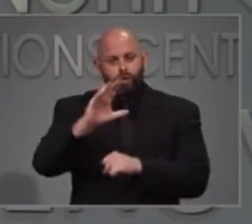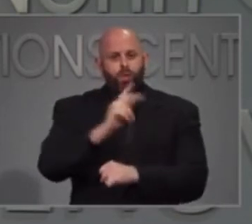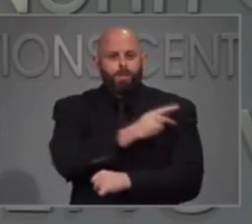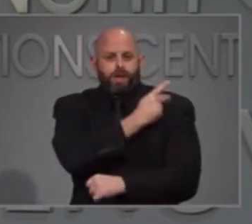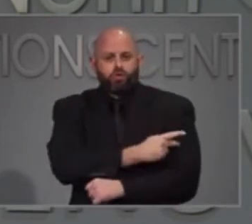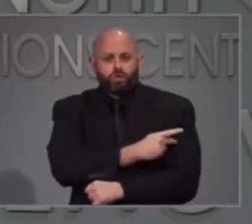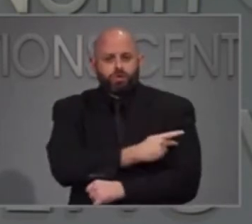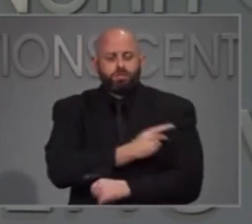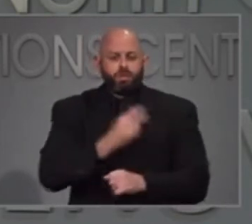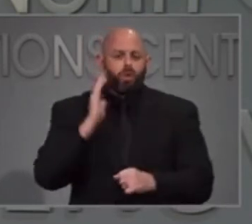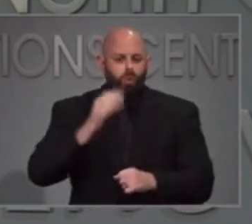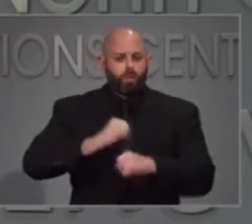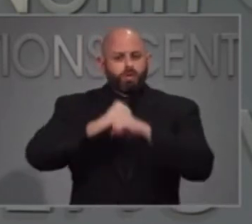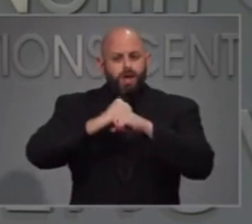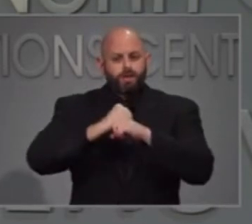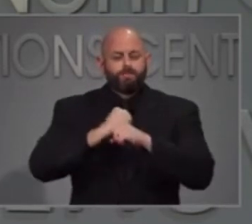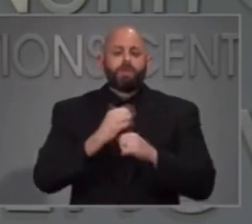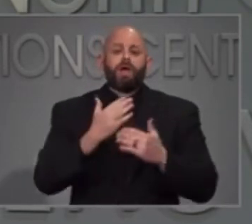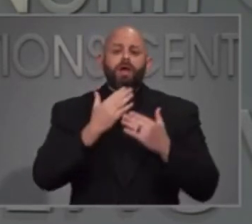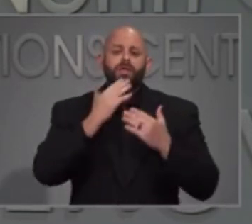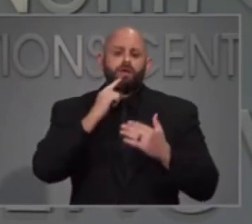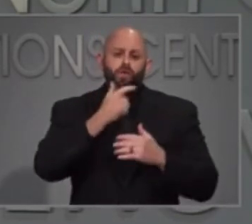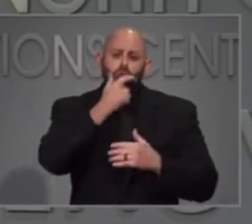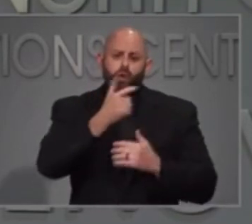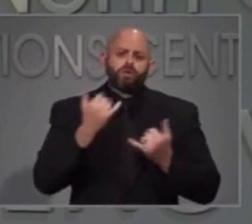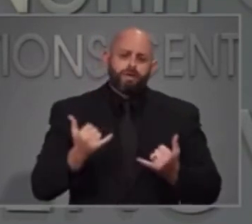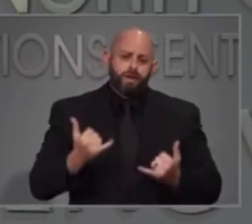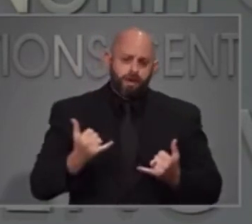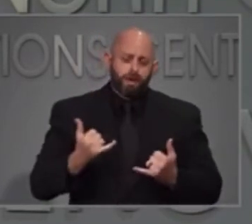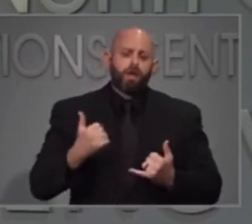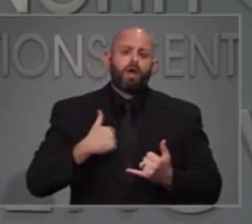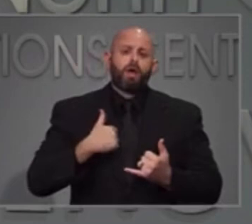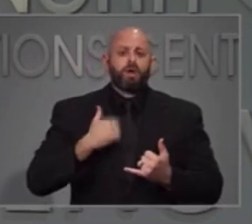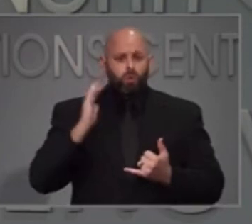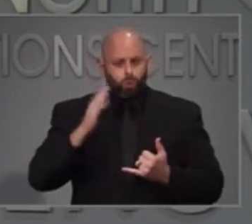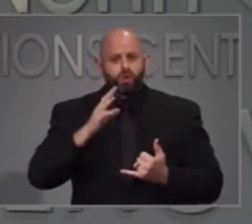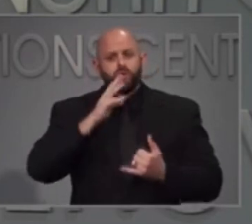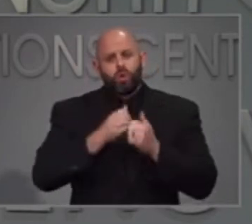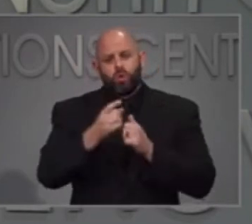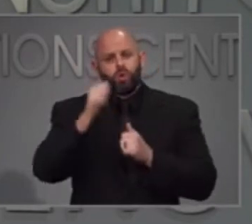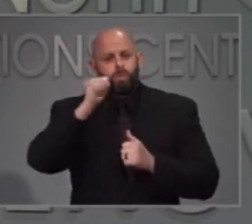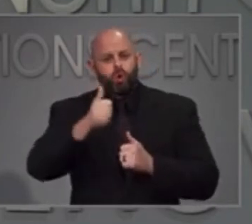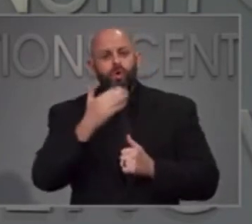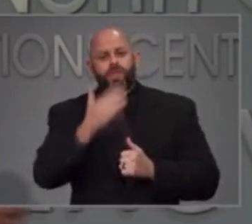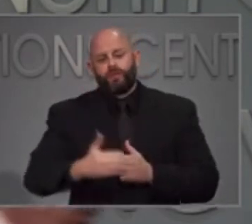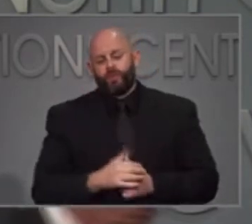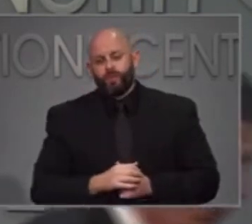And thank you for being with us, and we'll probably talk to you tomorrow. Thank you.